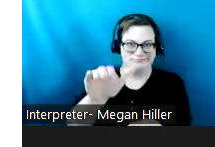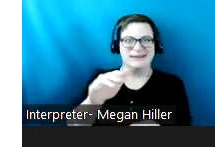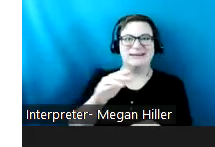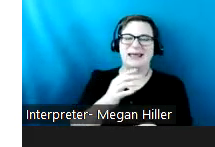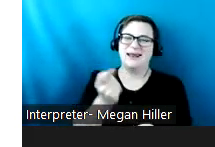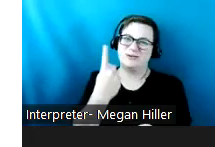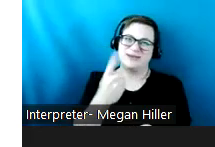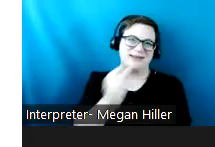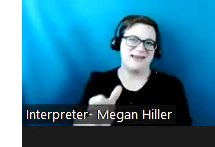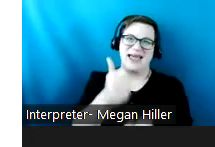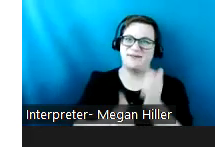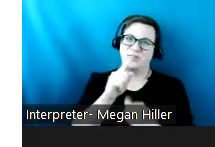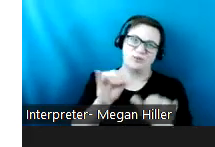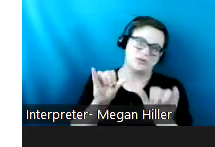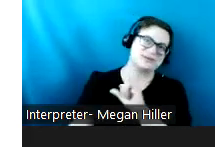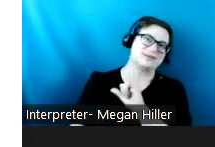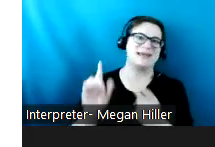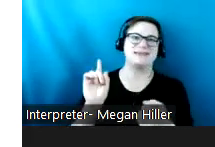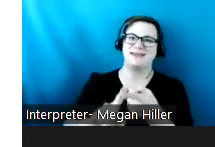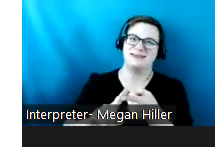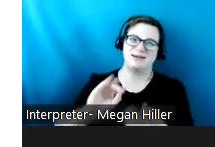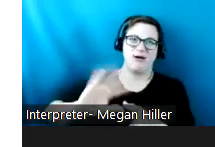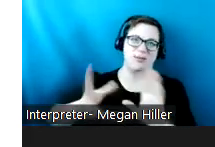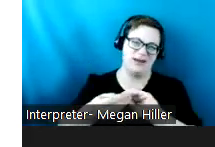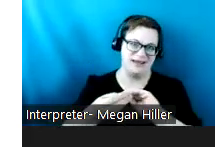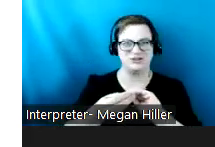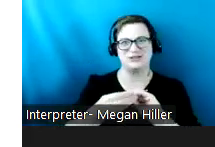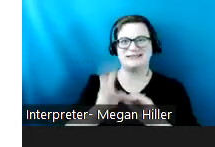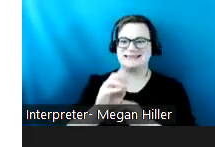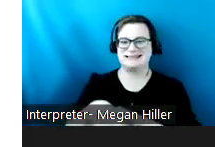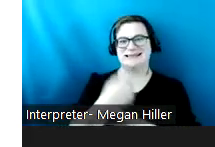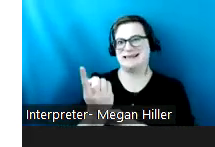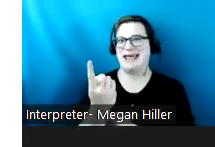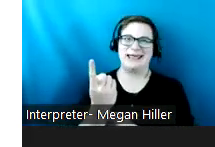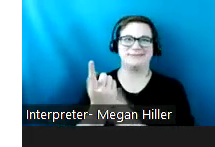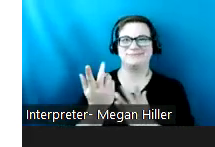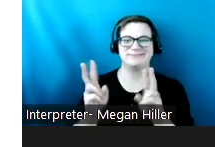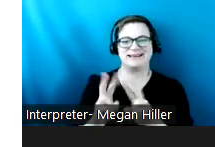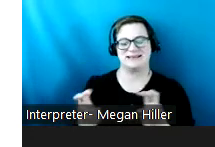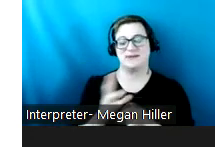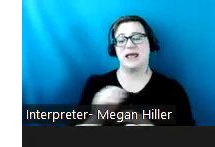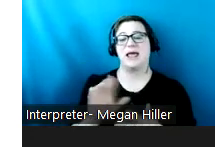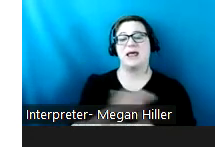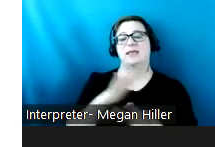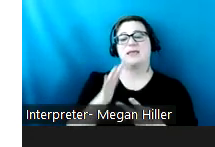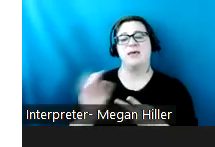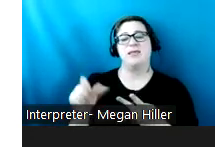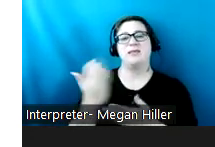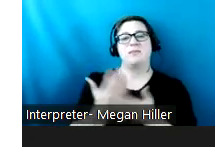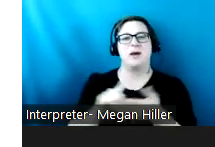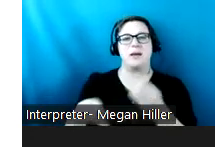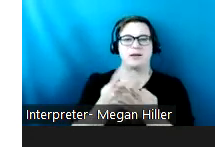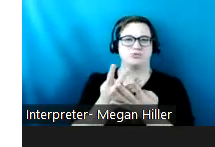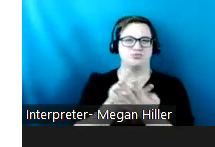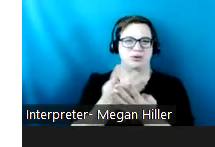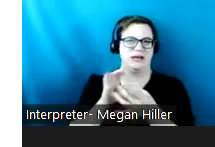everyone stays in treatment for that 60 days. And then for the other portion about the screening